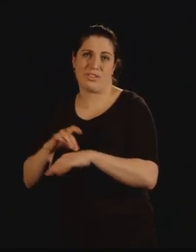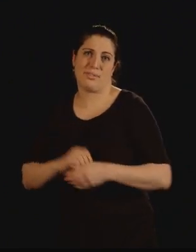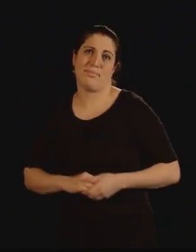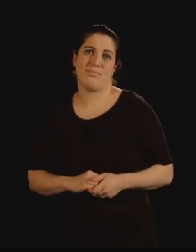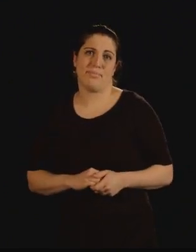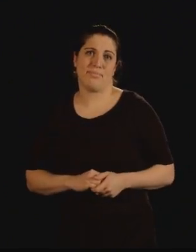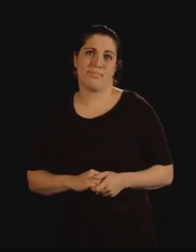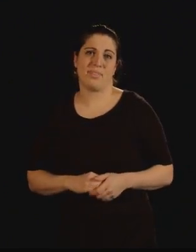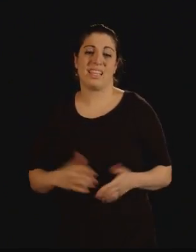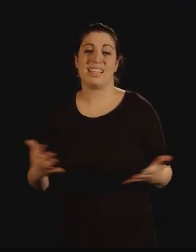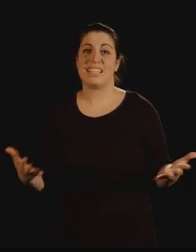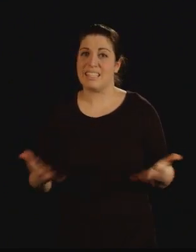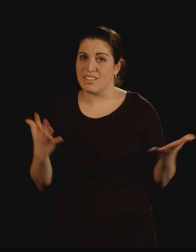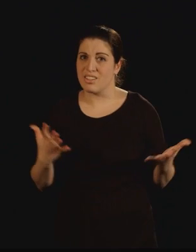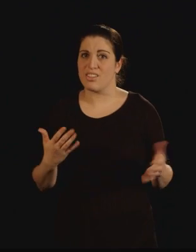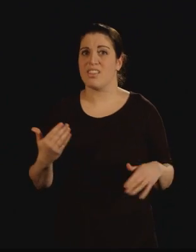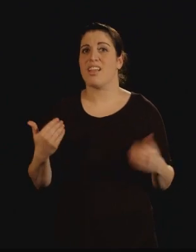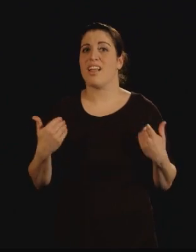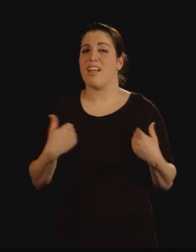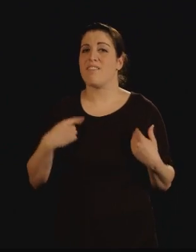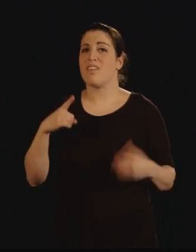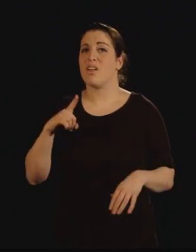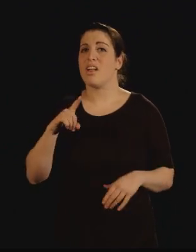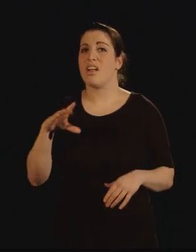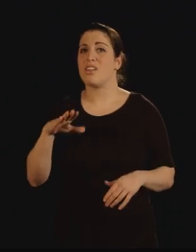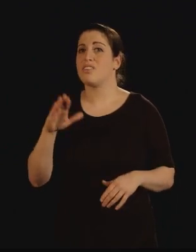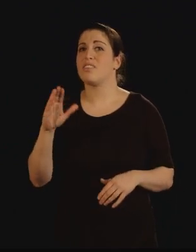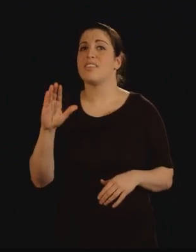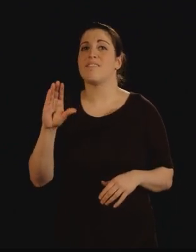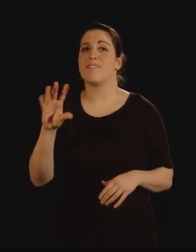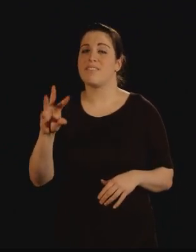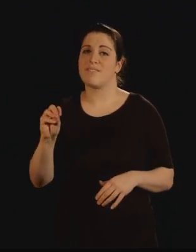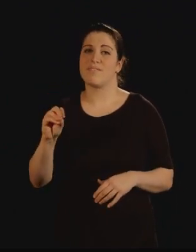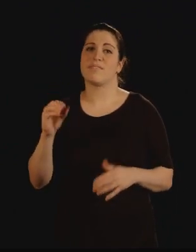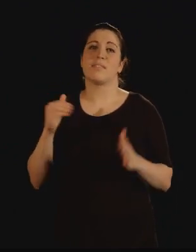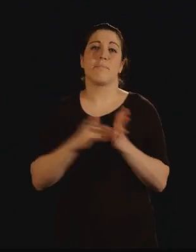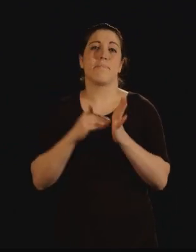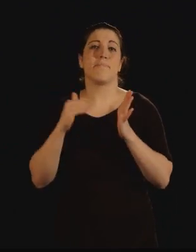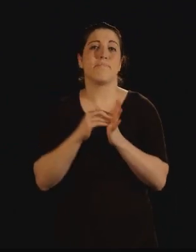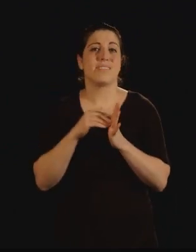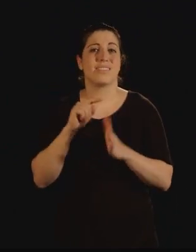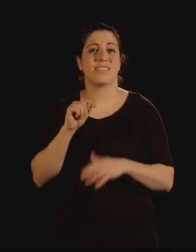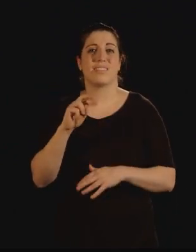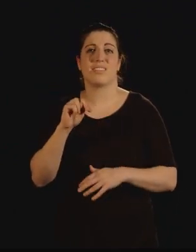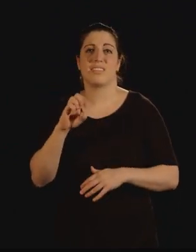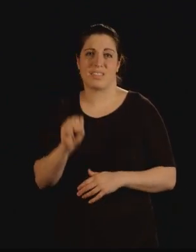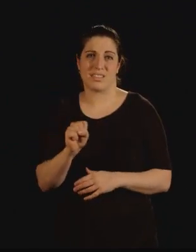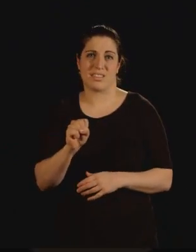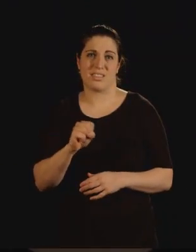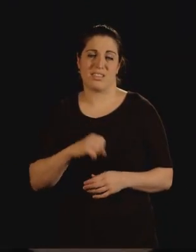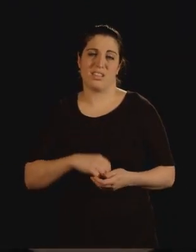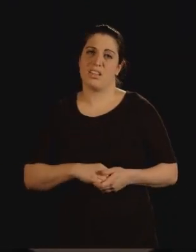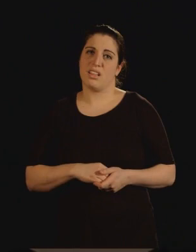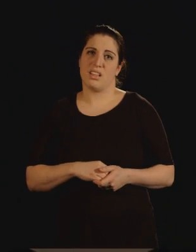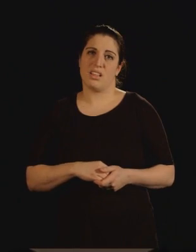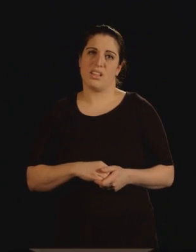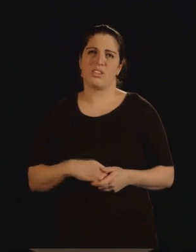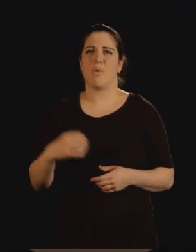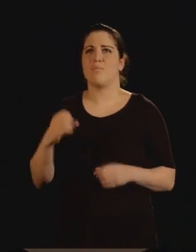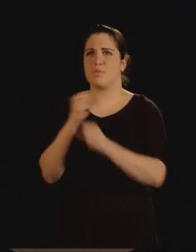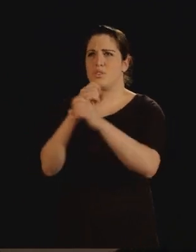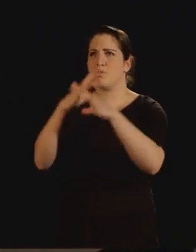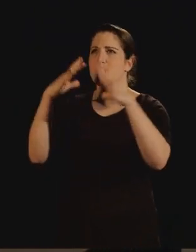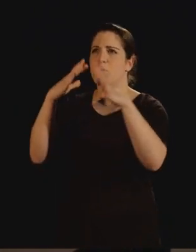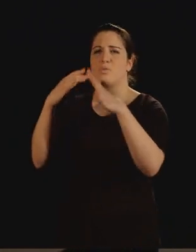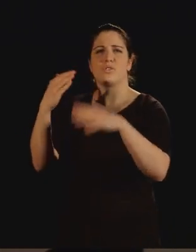ground, there's an estimated 115 million tons of it. That's enough to rebuild